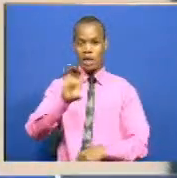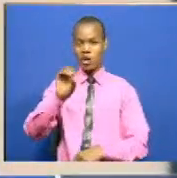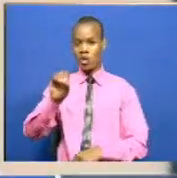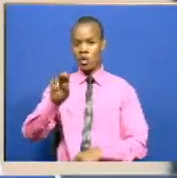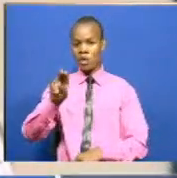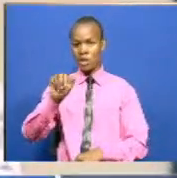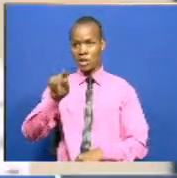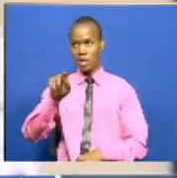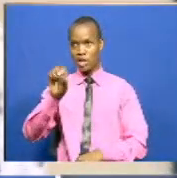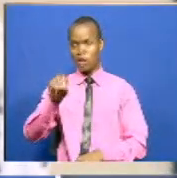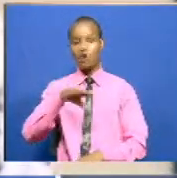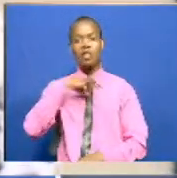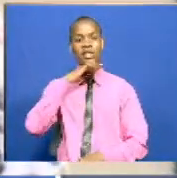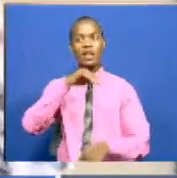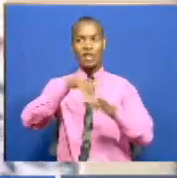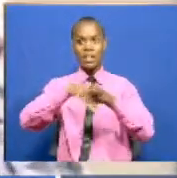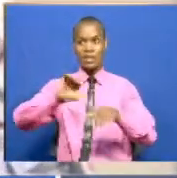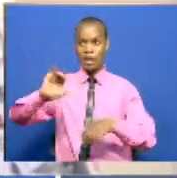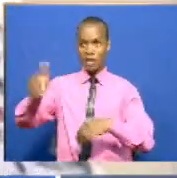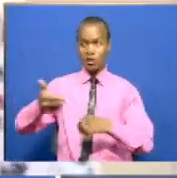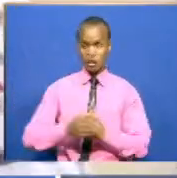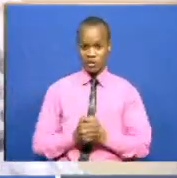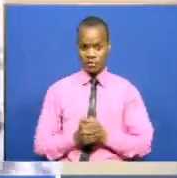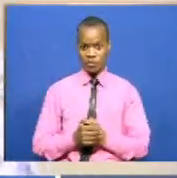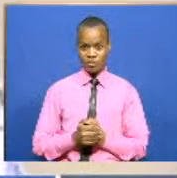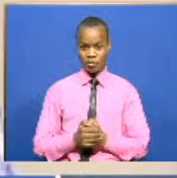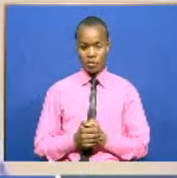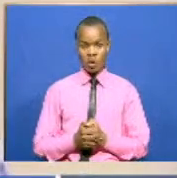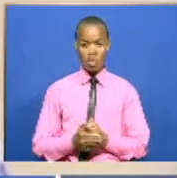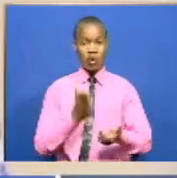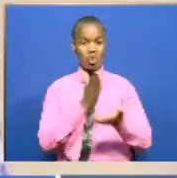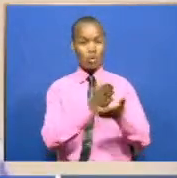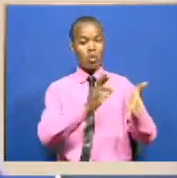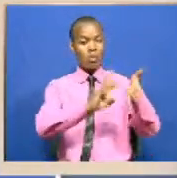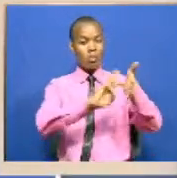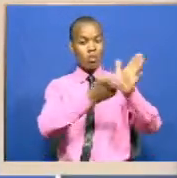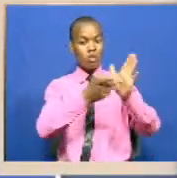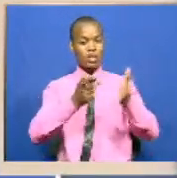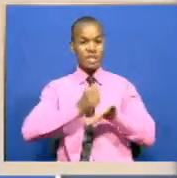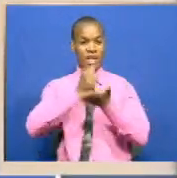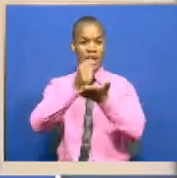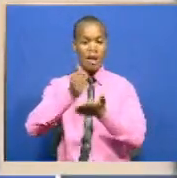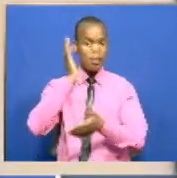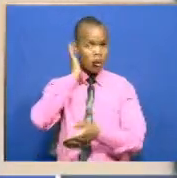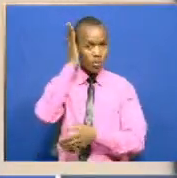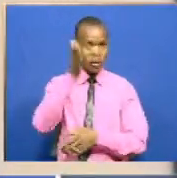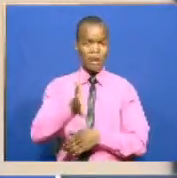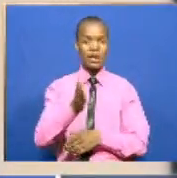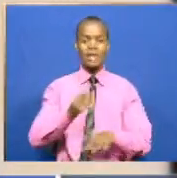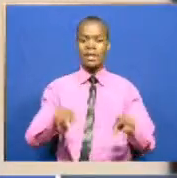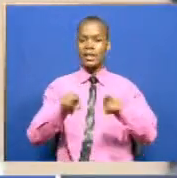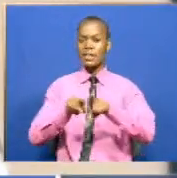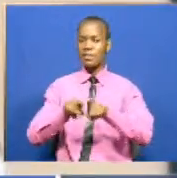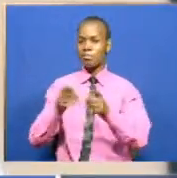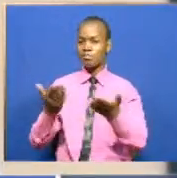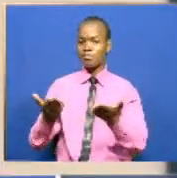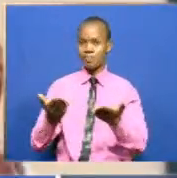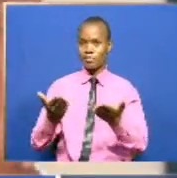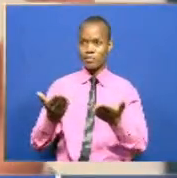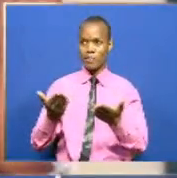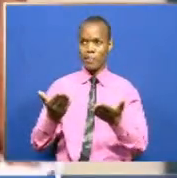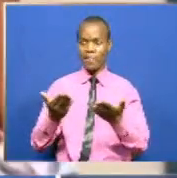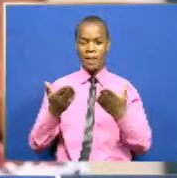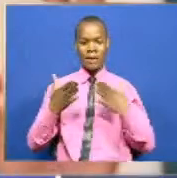county. Kutoka hapa leo, mradi huu utasaidia sisi, na tutapata kuona wao ambao